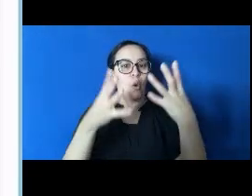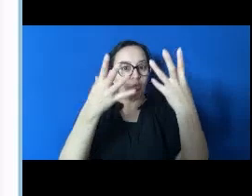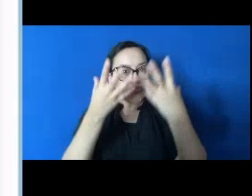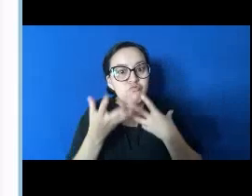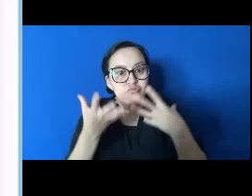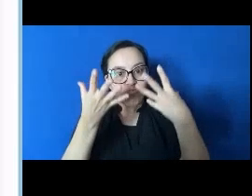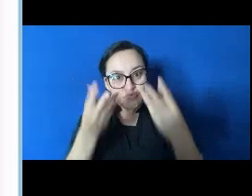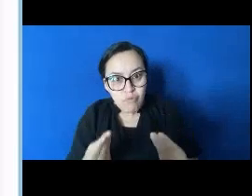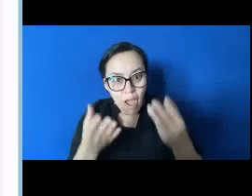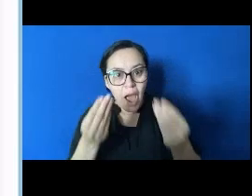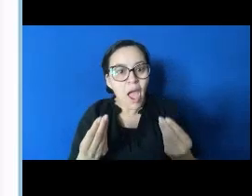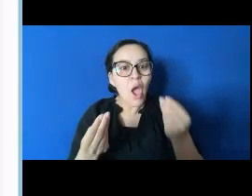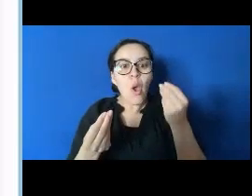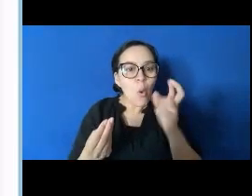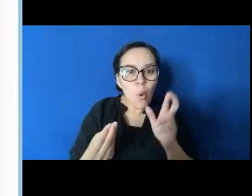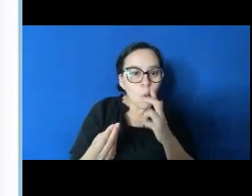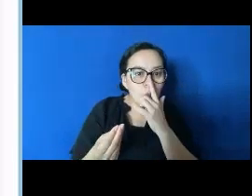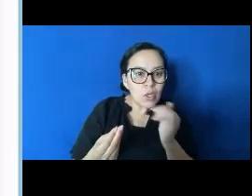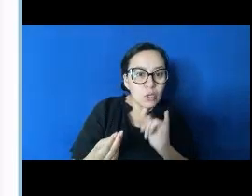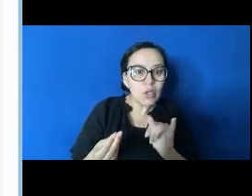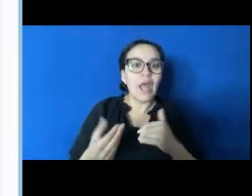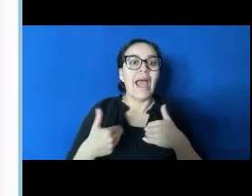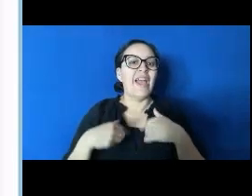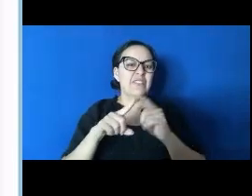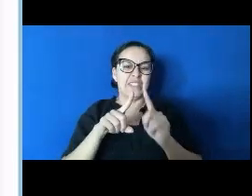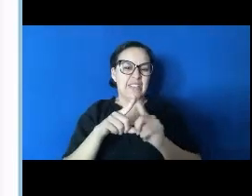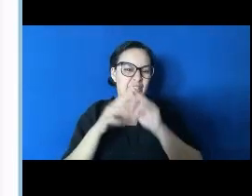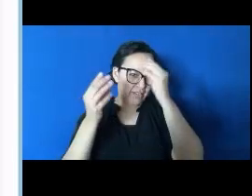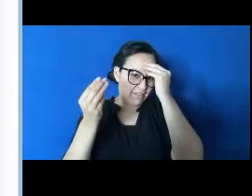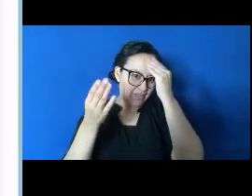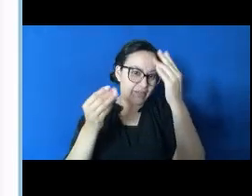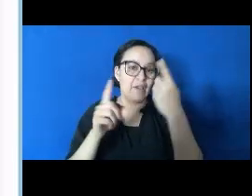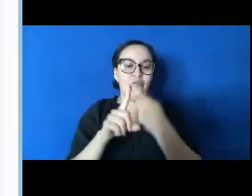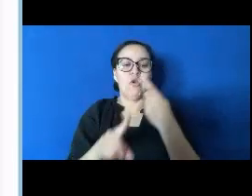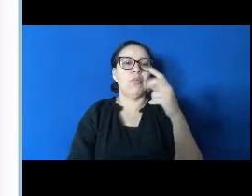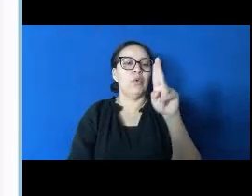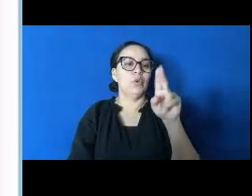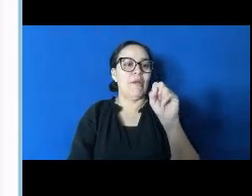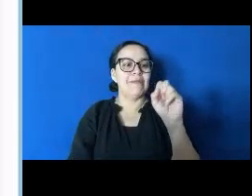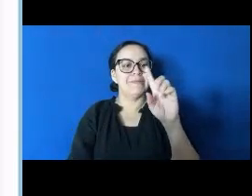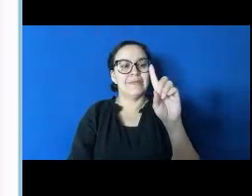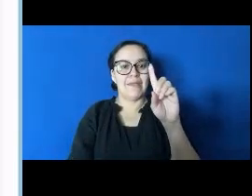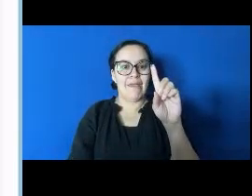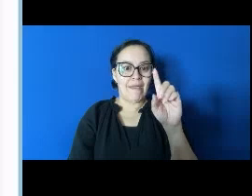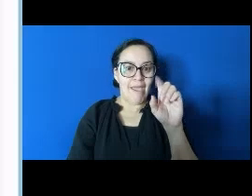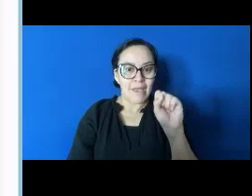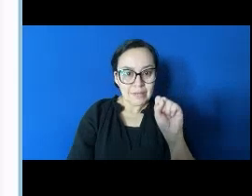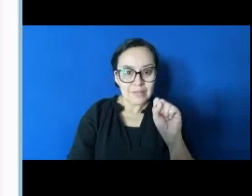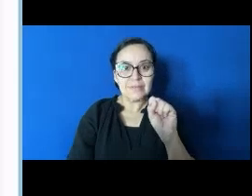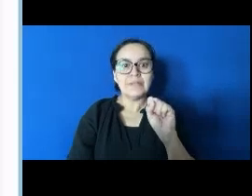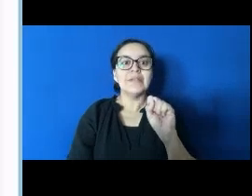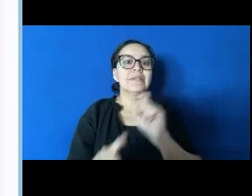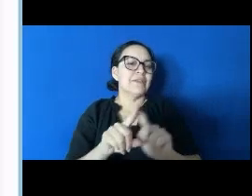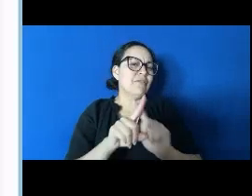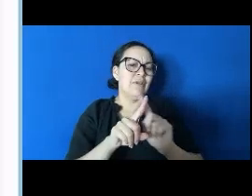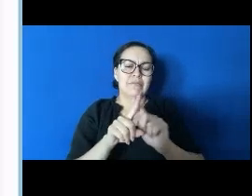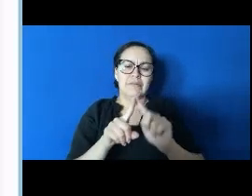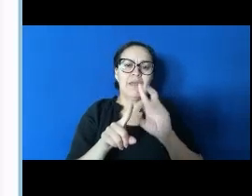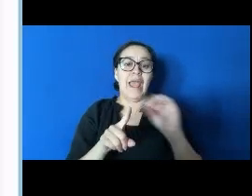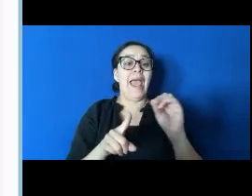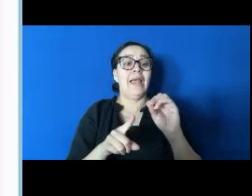several platforms, not from no one, from the USDA's, USGA's, the Geological Service of the United States, the Department of